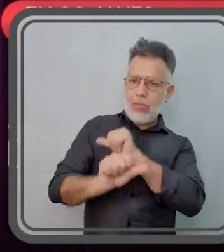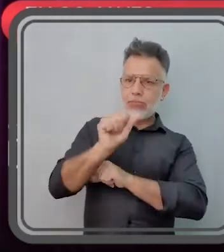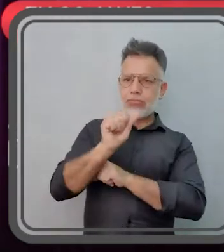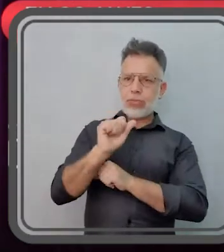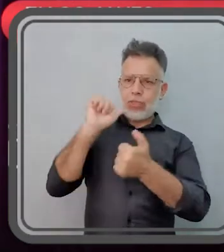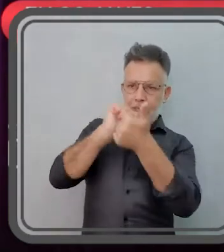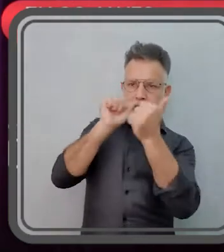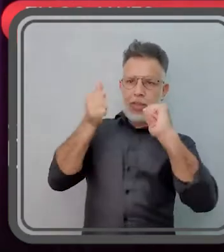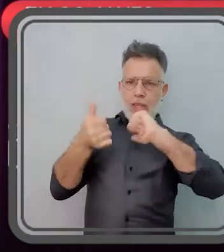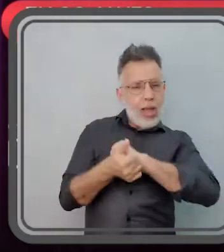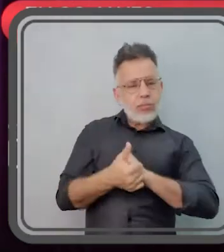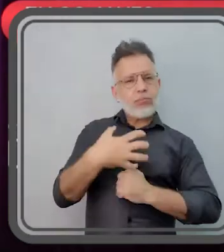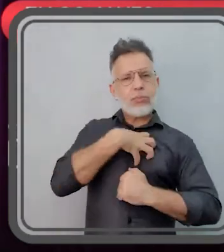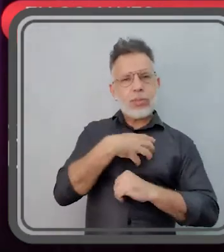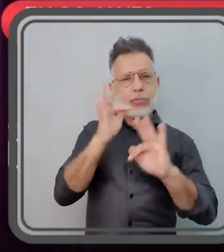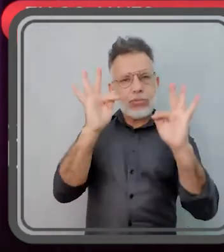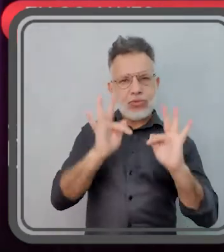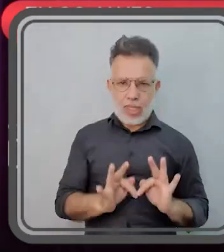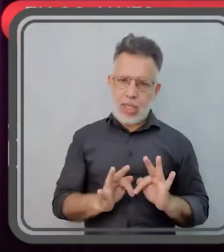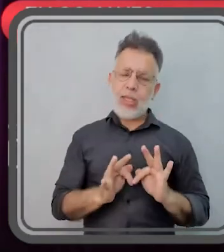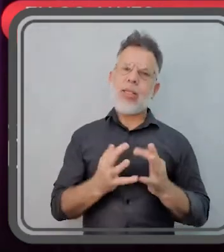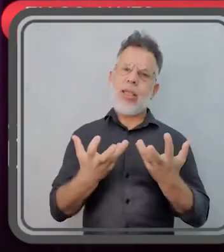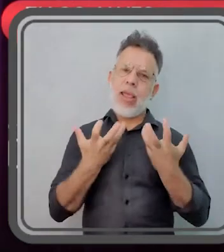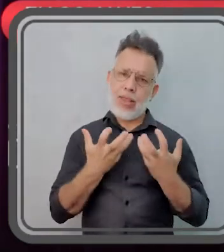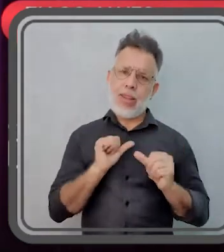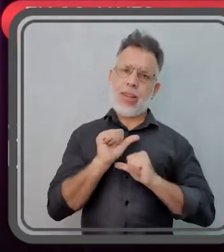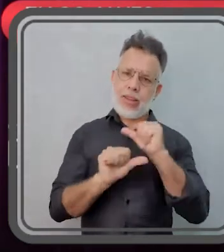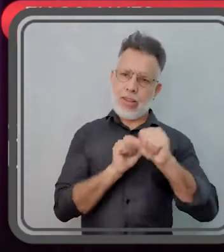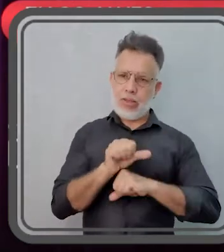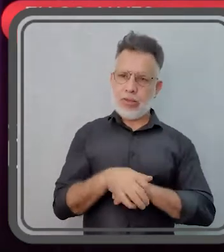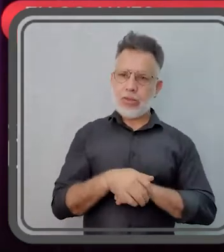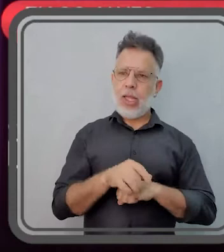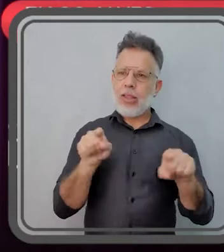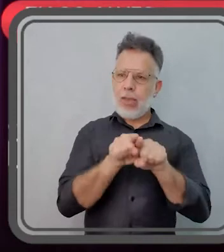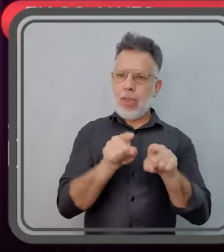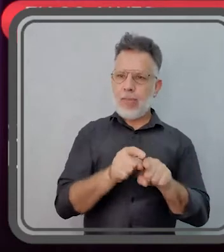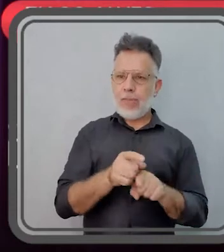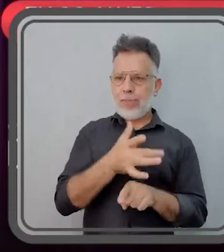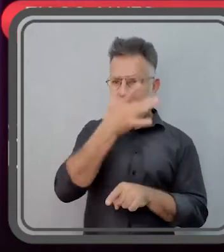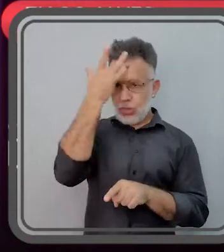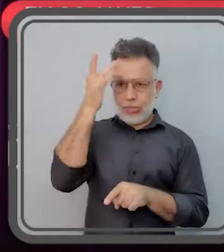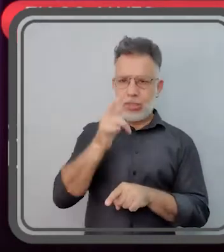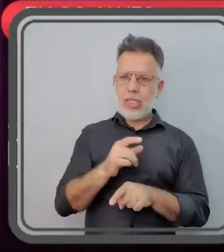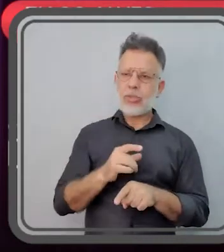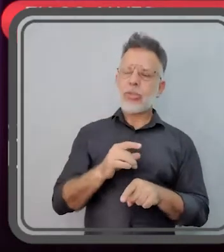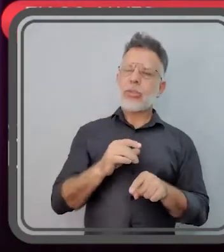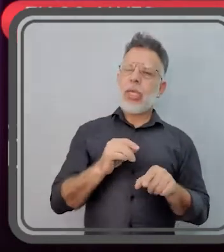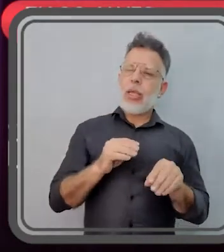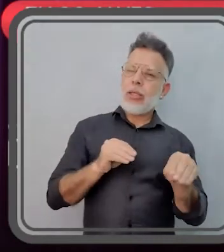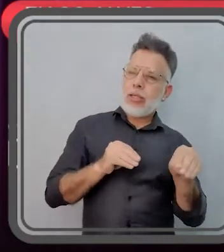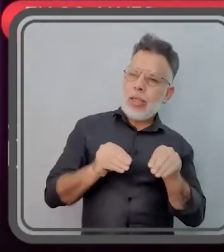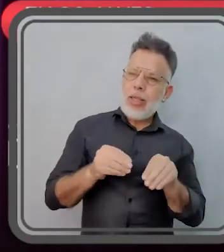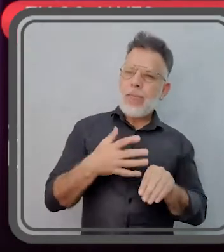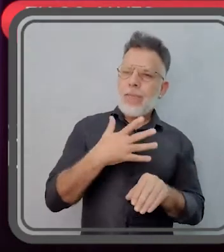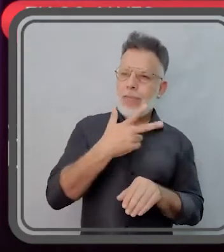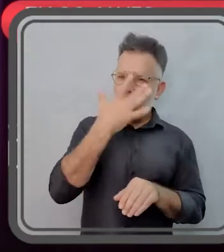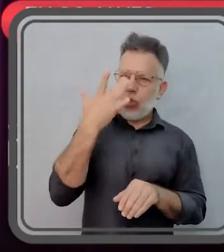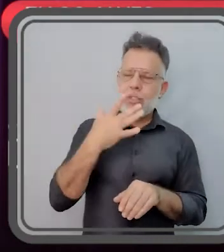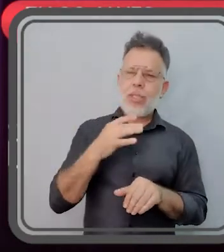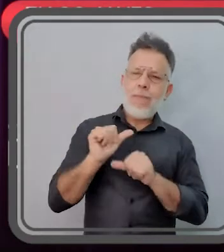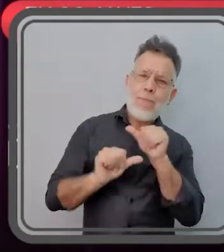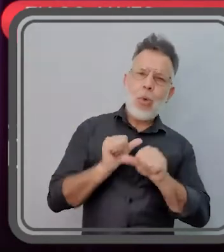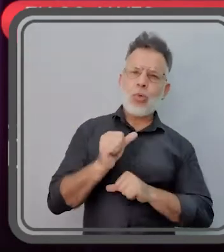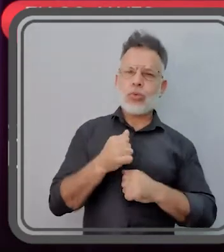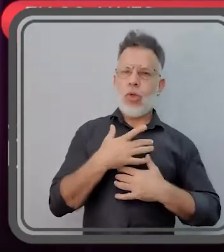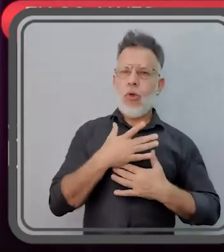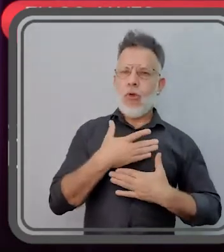are adept and happy to change. They are also quite mobile. So we have people who move